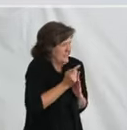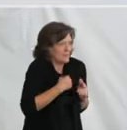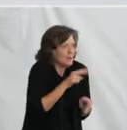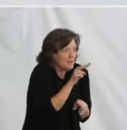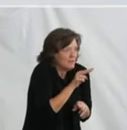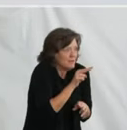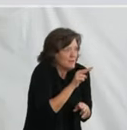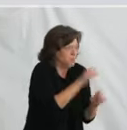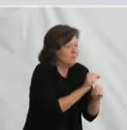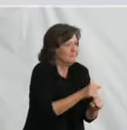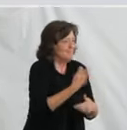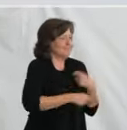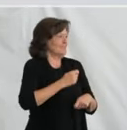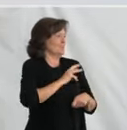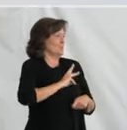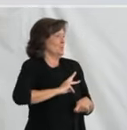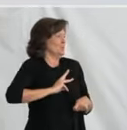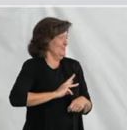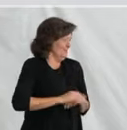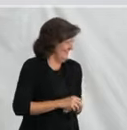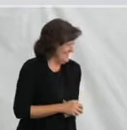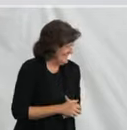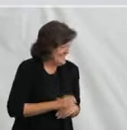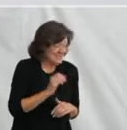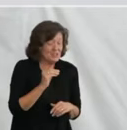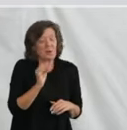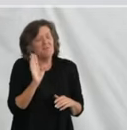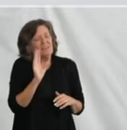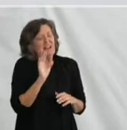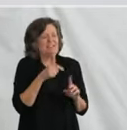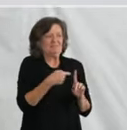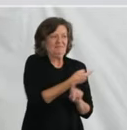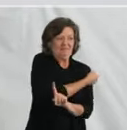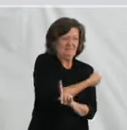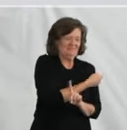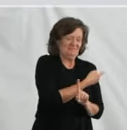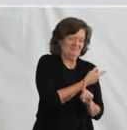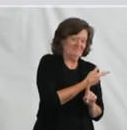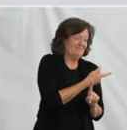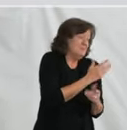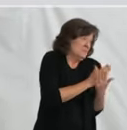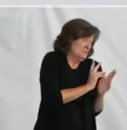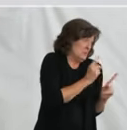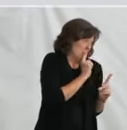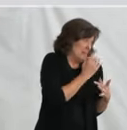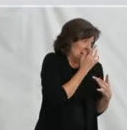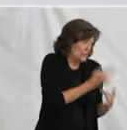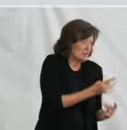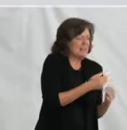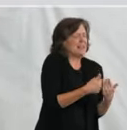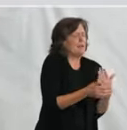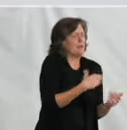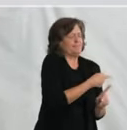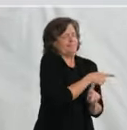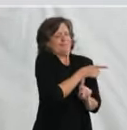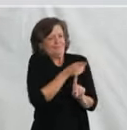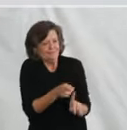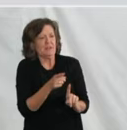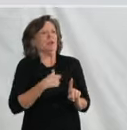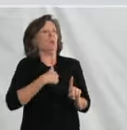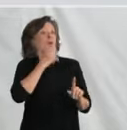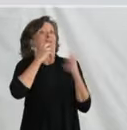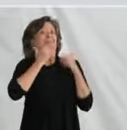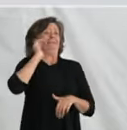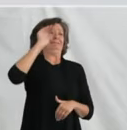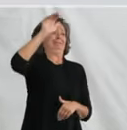It's not really germane to the story, but some people find it interesting. But anyway, we started yelling, help, help! And